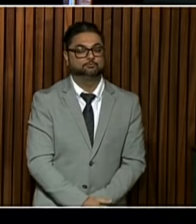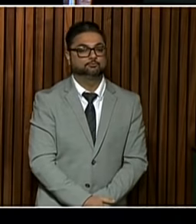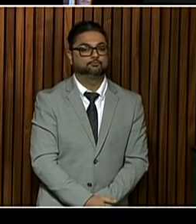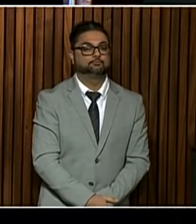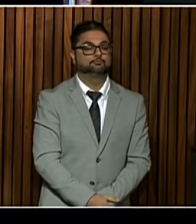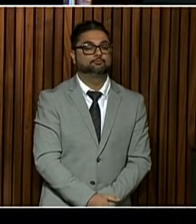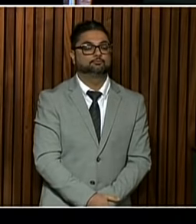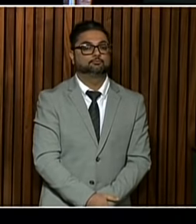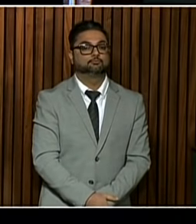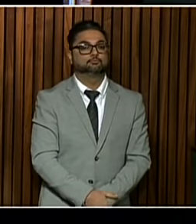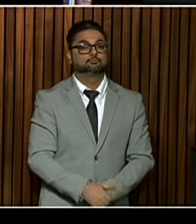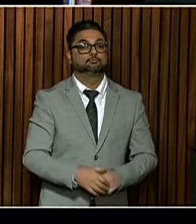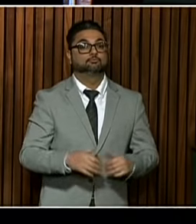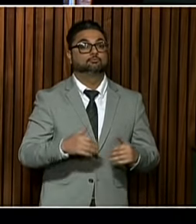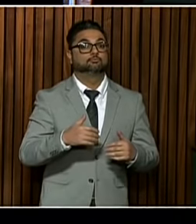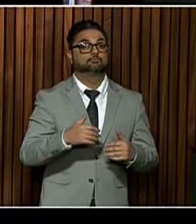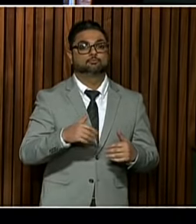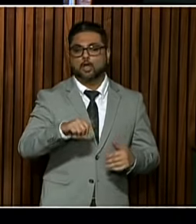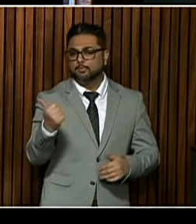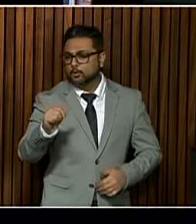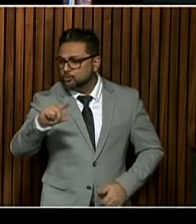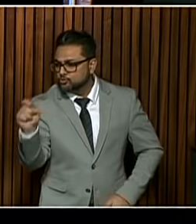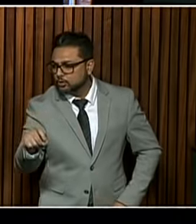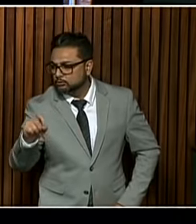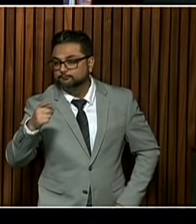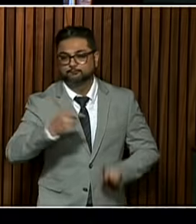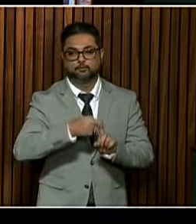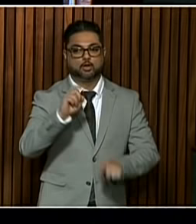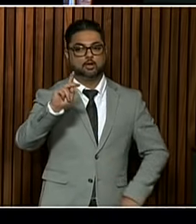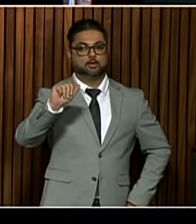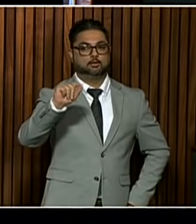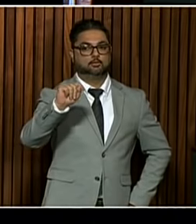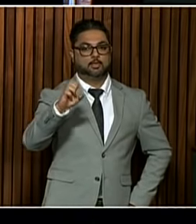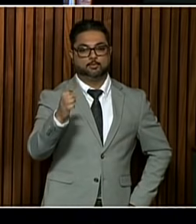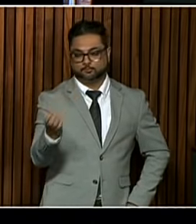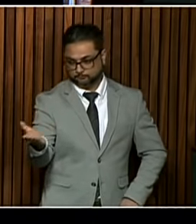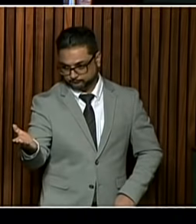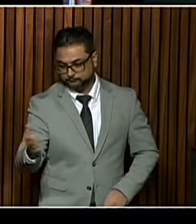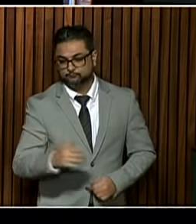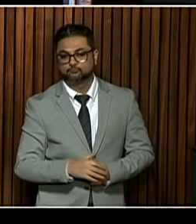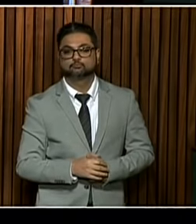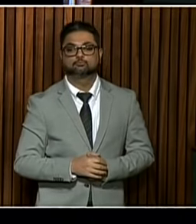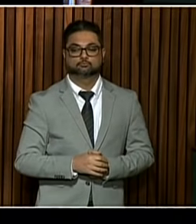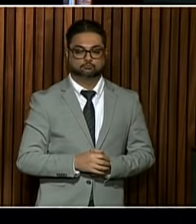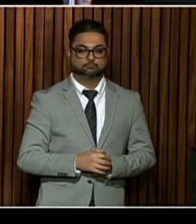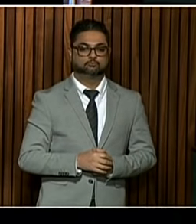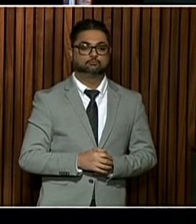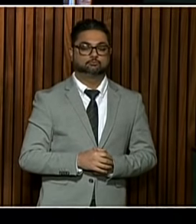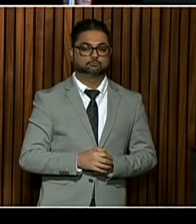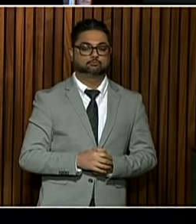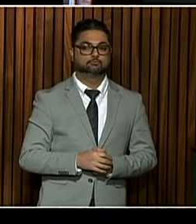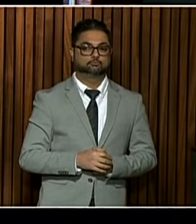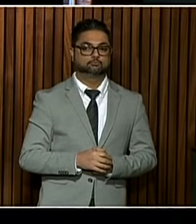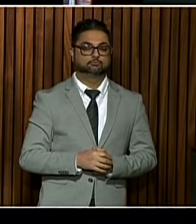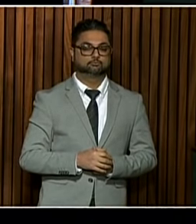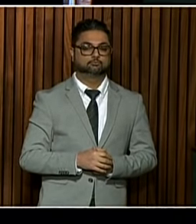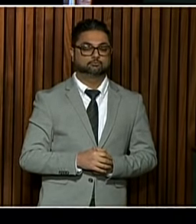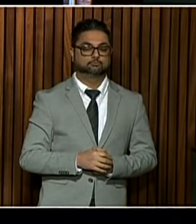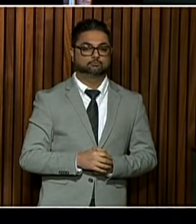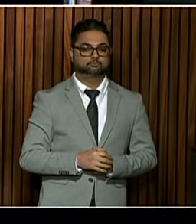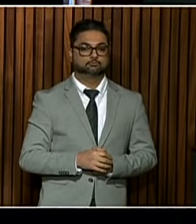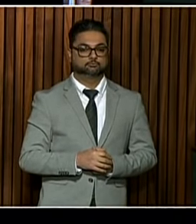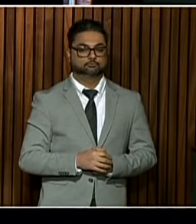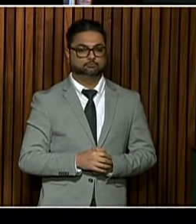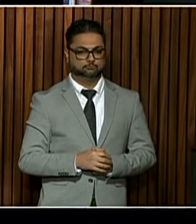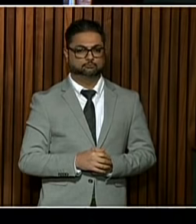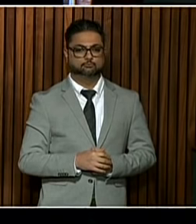larger numbers on hospitalizations, ICU admissions, and people on ventilators, would you publish those or release those